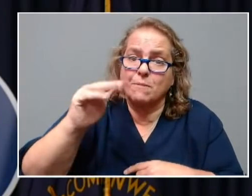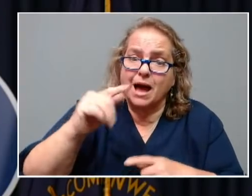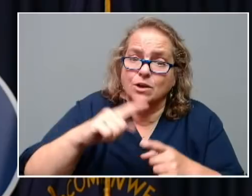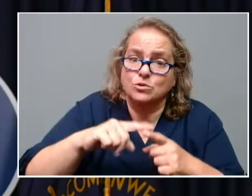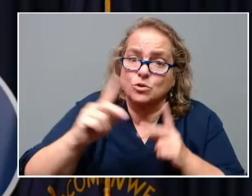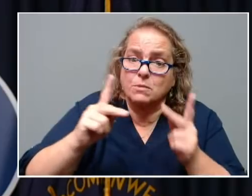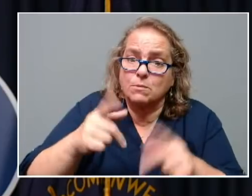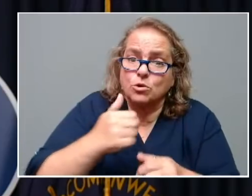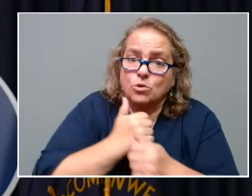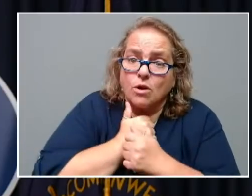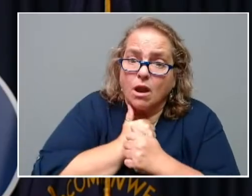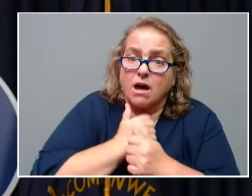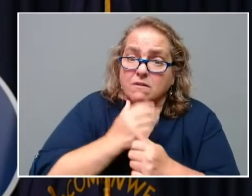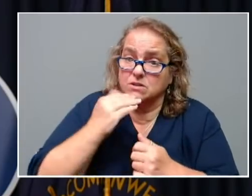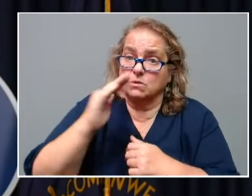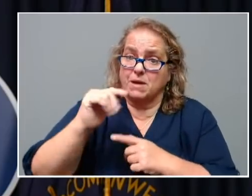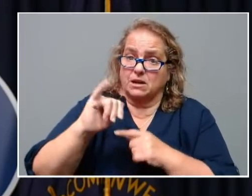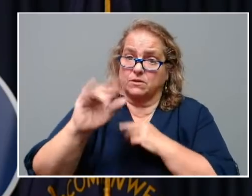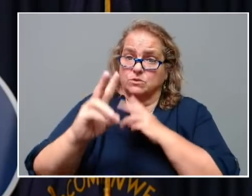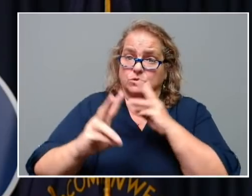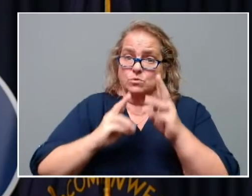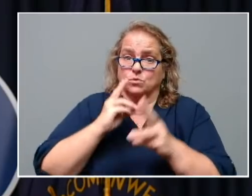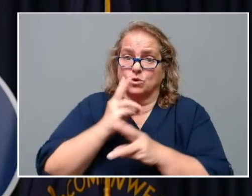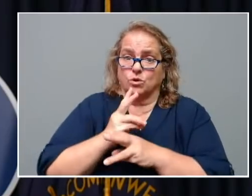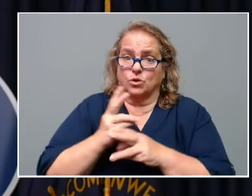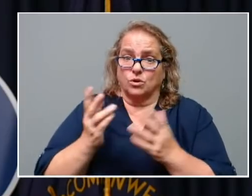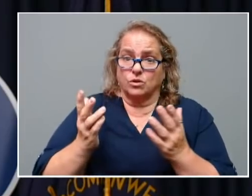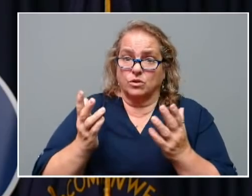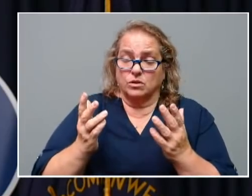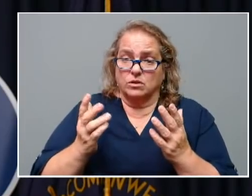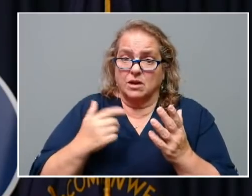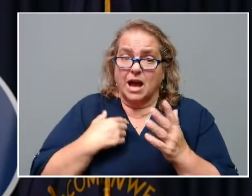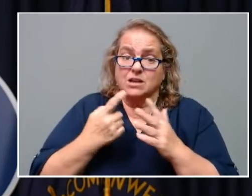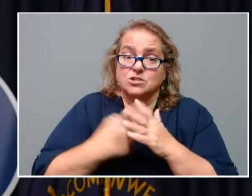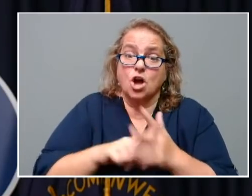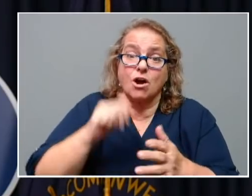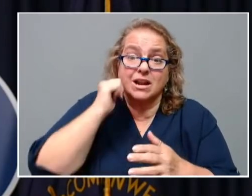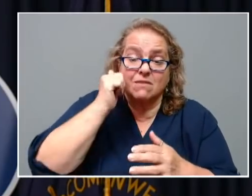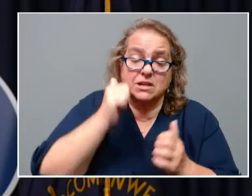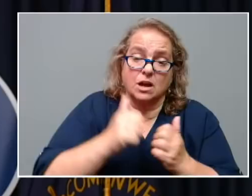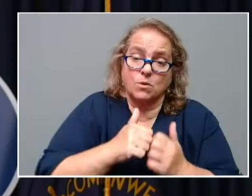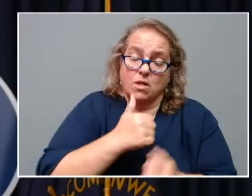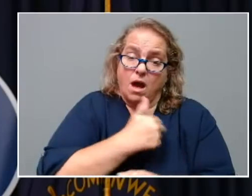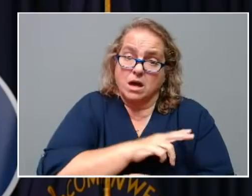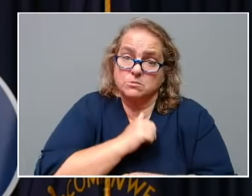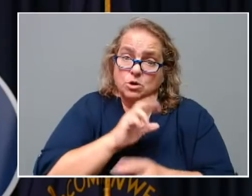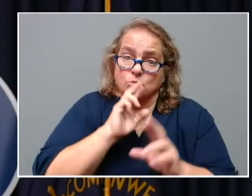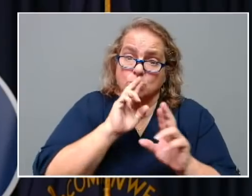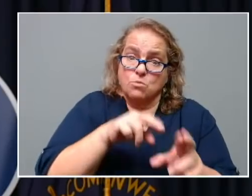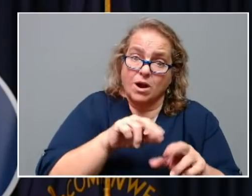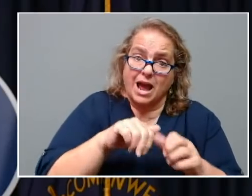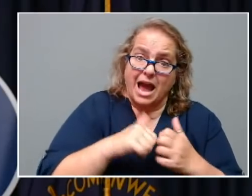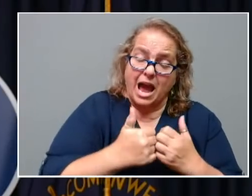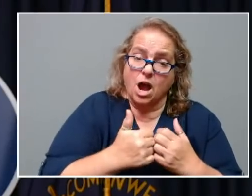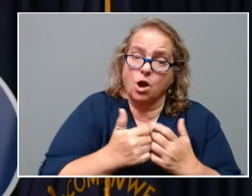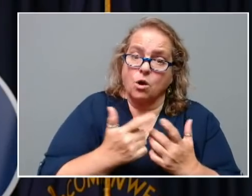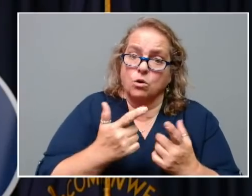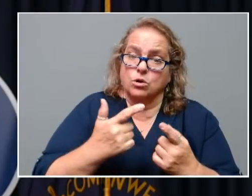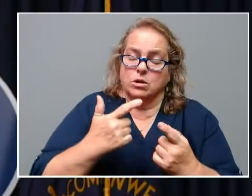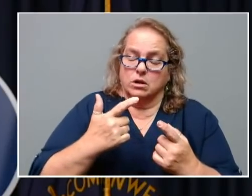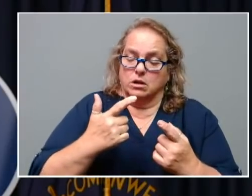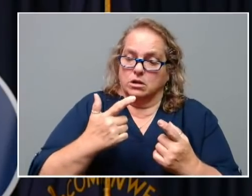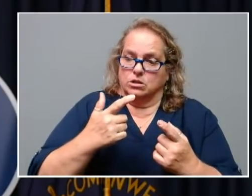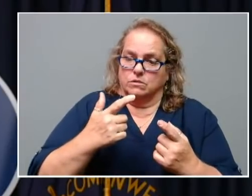every day with a hospital report about how strained we are, and I end every day looking over a death list with